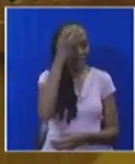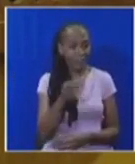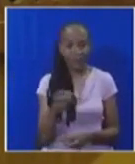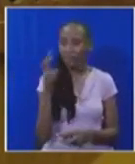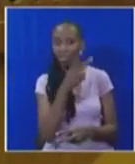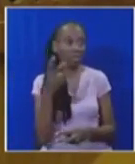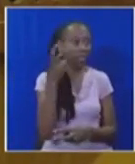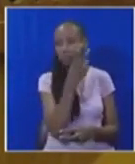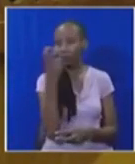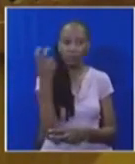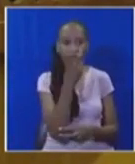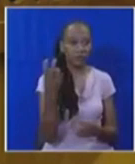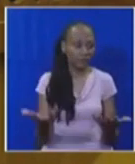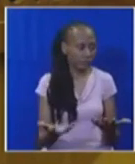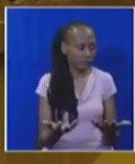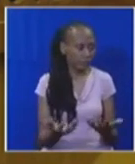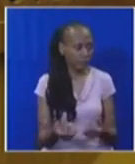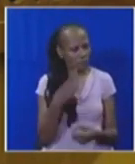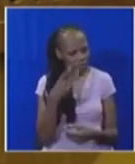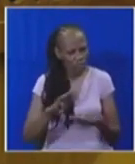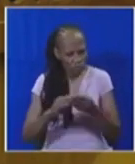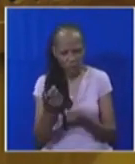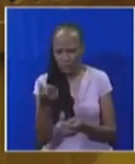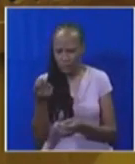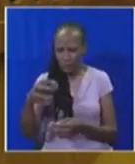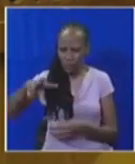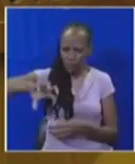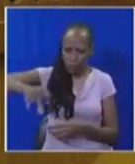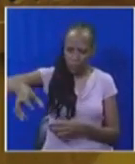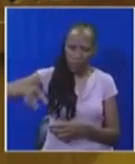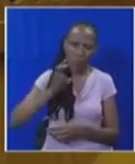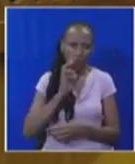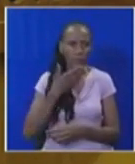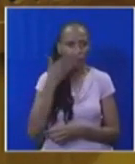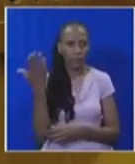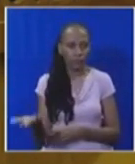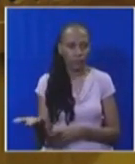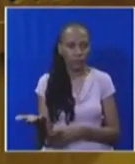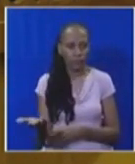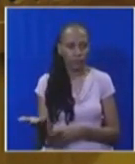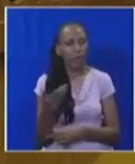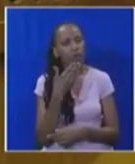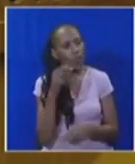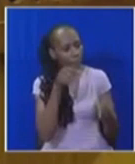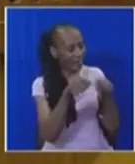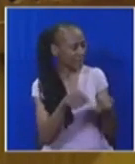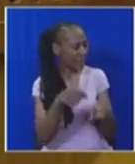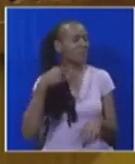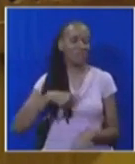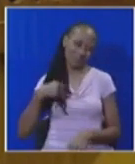We have recently seen the taps of a number of communities run dry. Here, much of the blame needs to be placed on